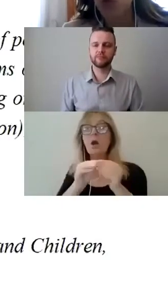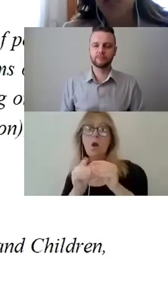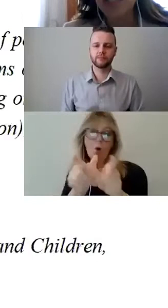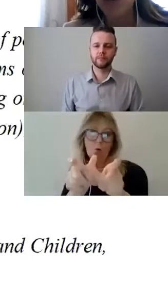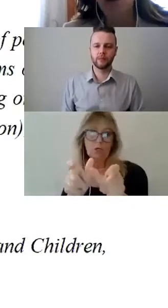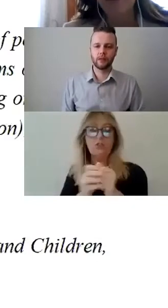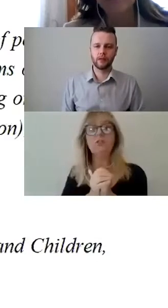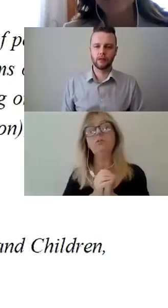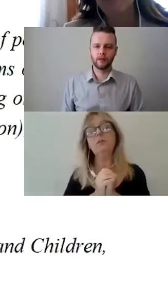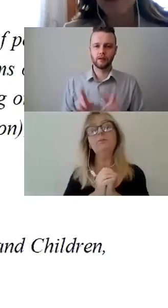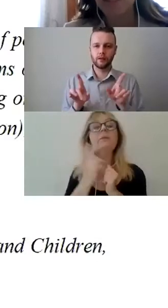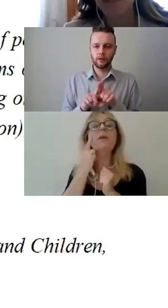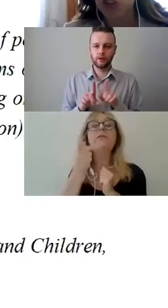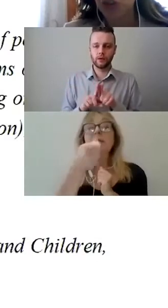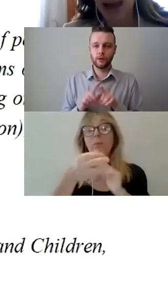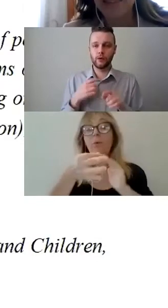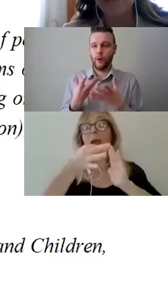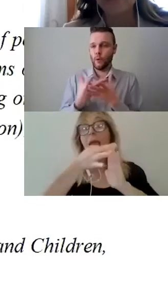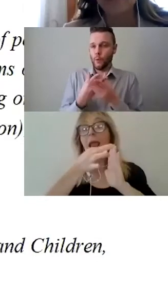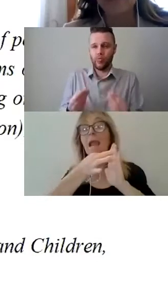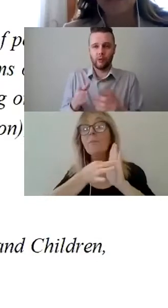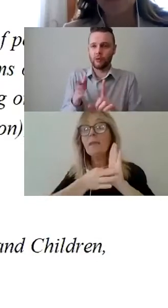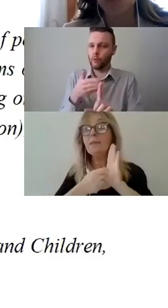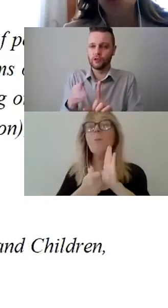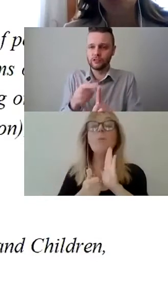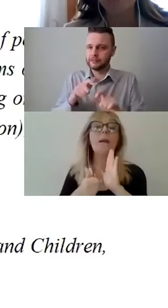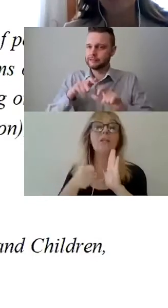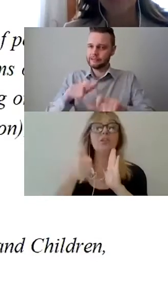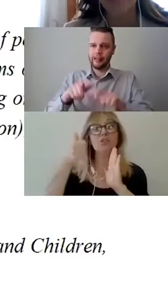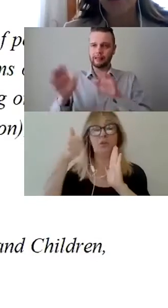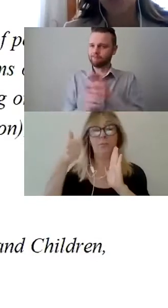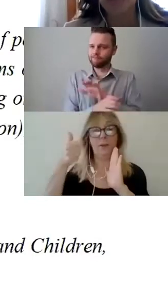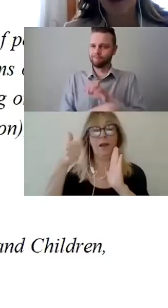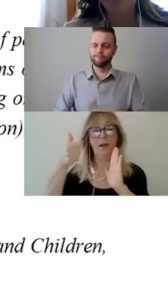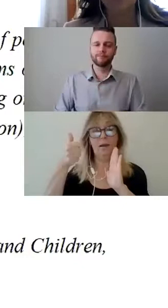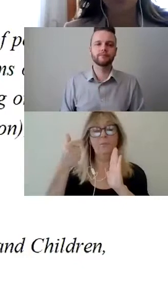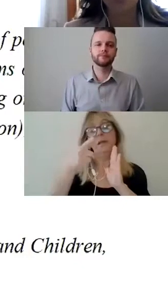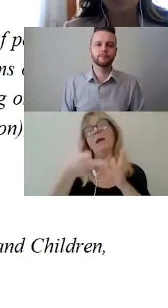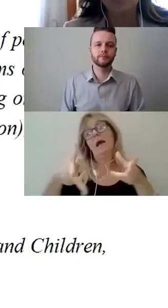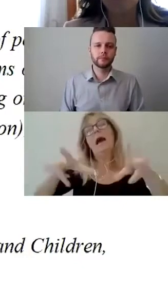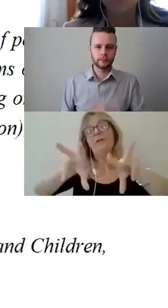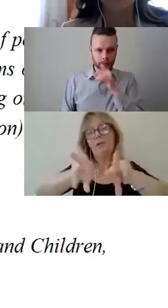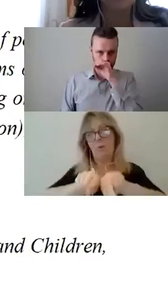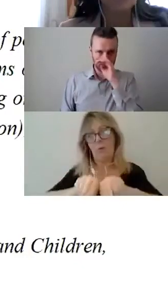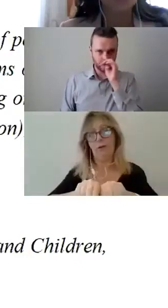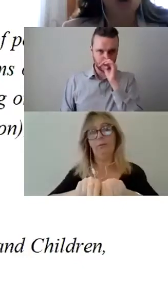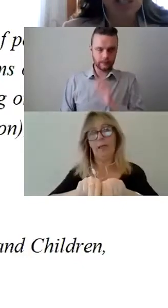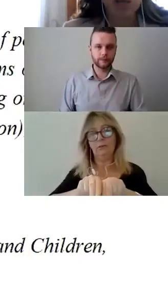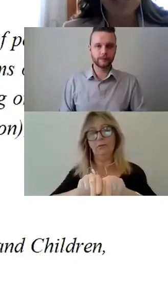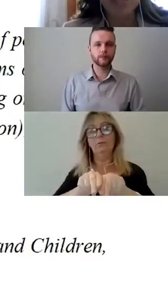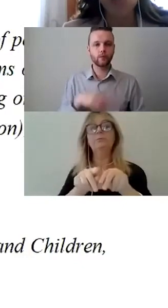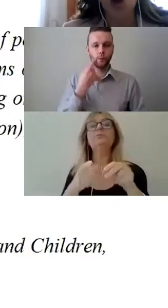children, also even without these coercive systems. Let's see here, just it's a sort